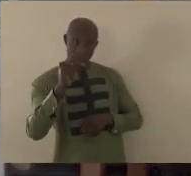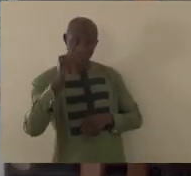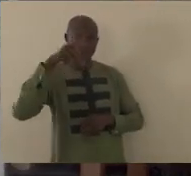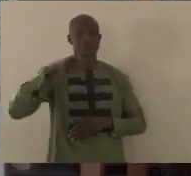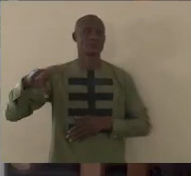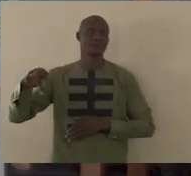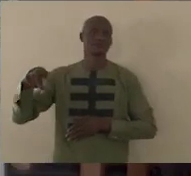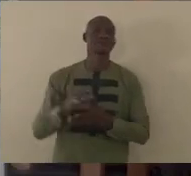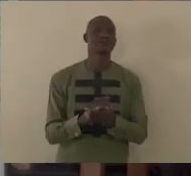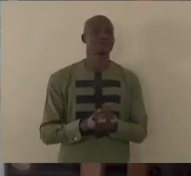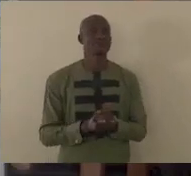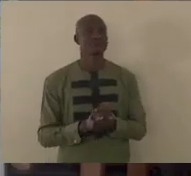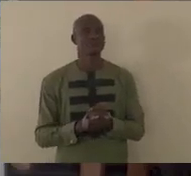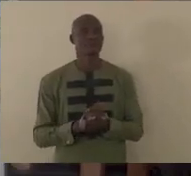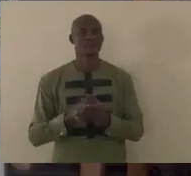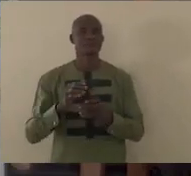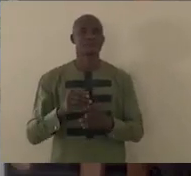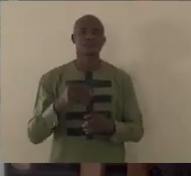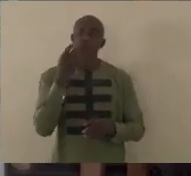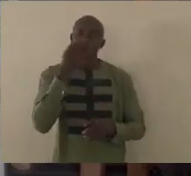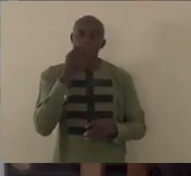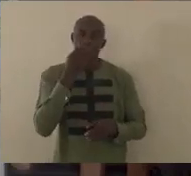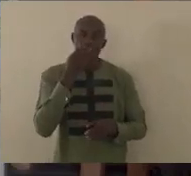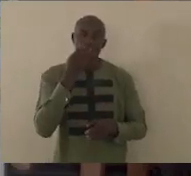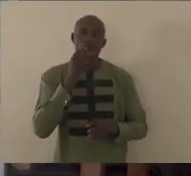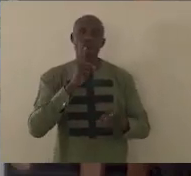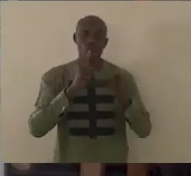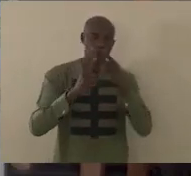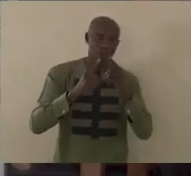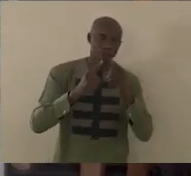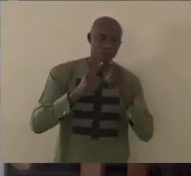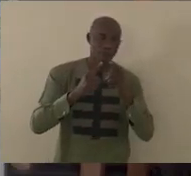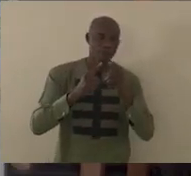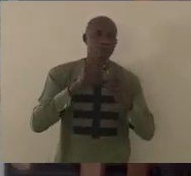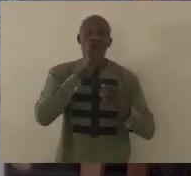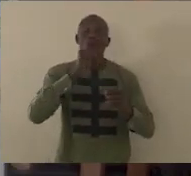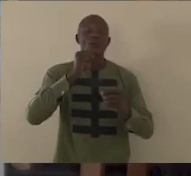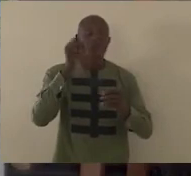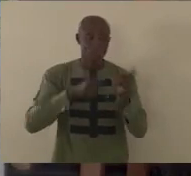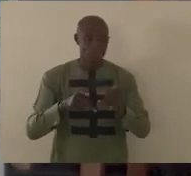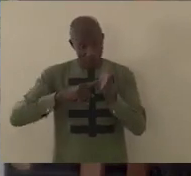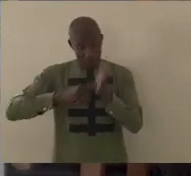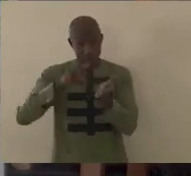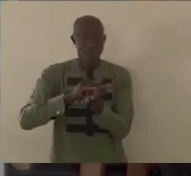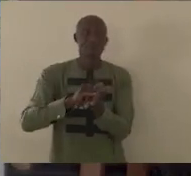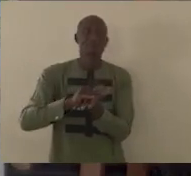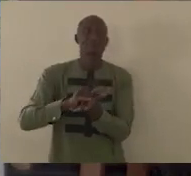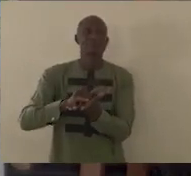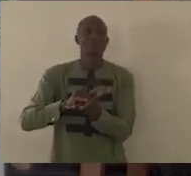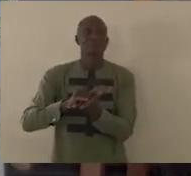spoke about him, the admiration with which he spoke about Tunde Braithwaite and so on across, showed